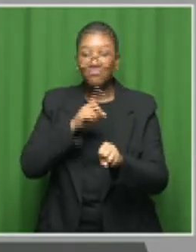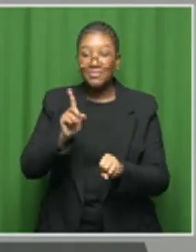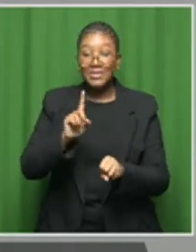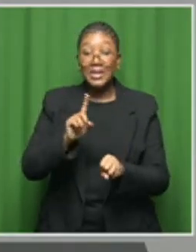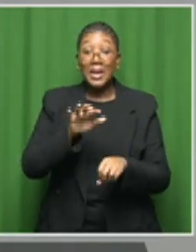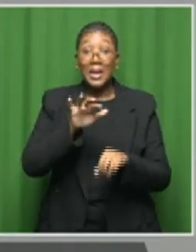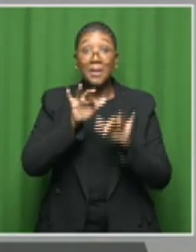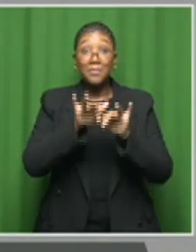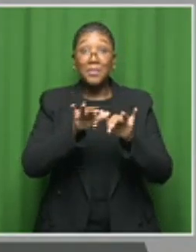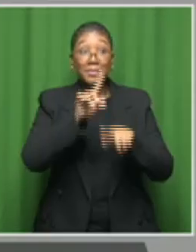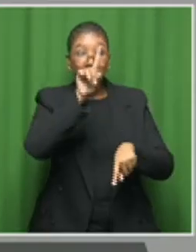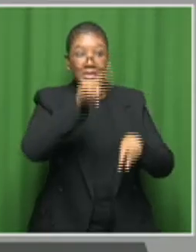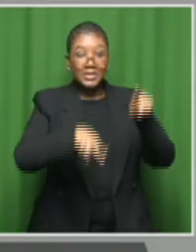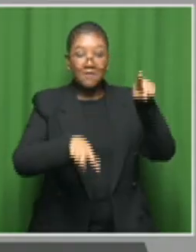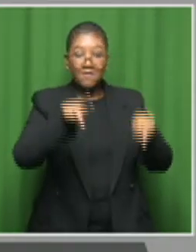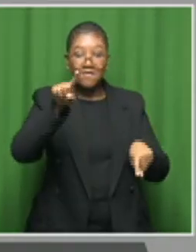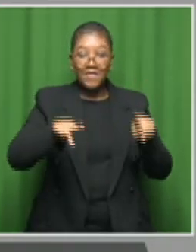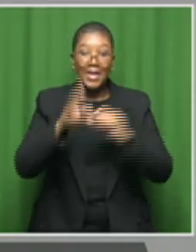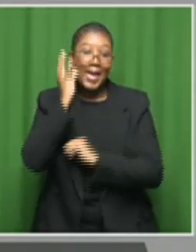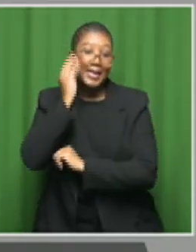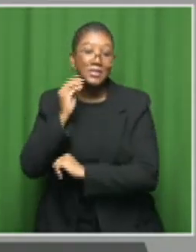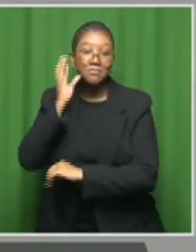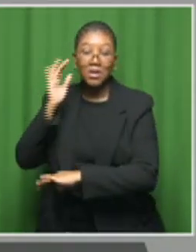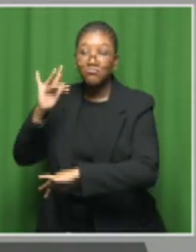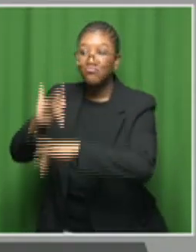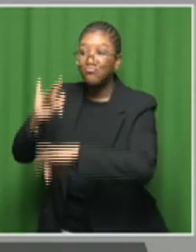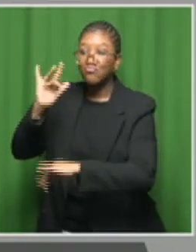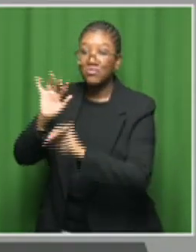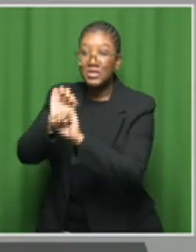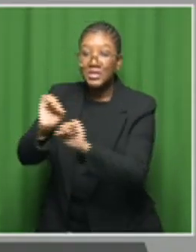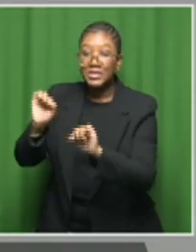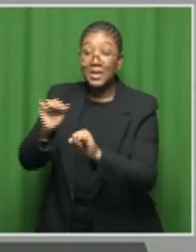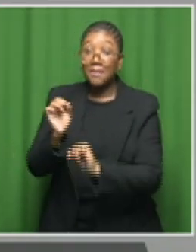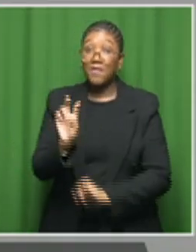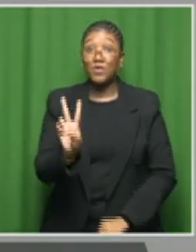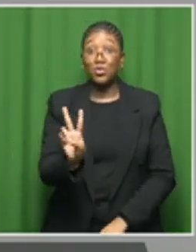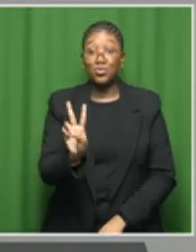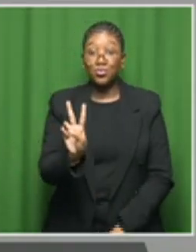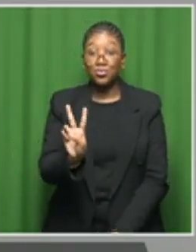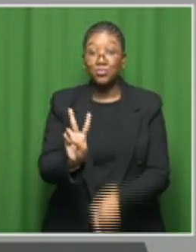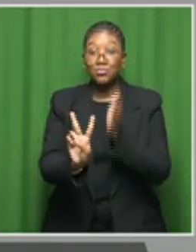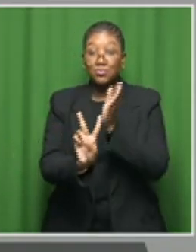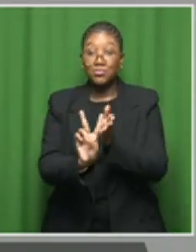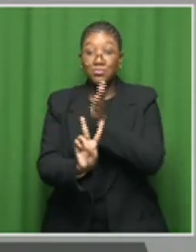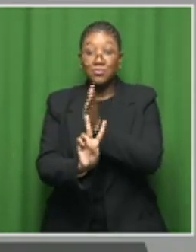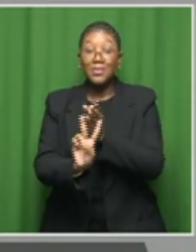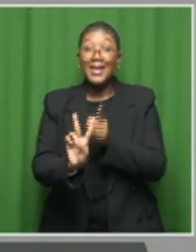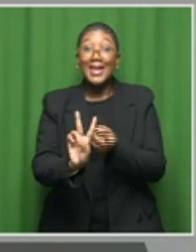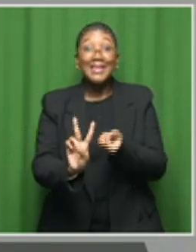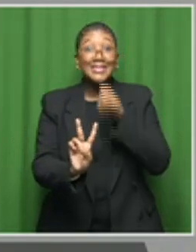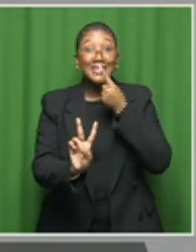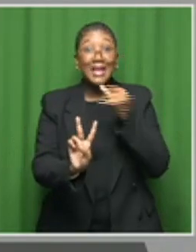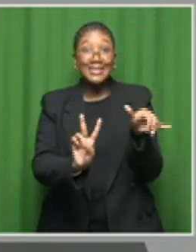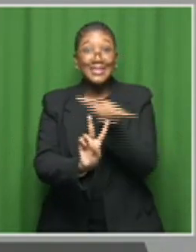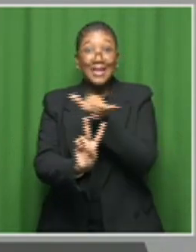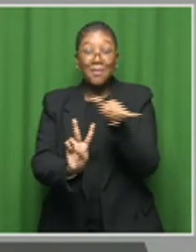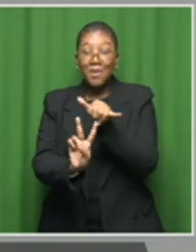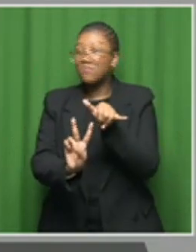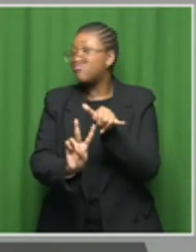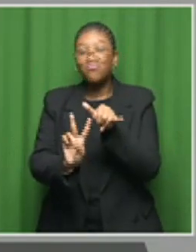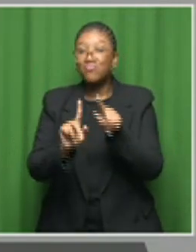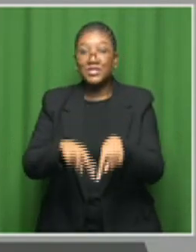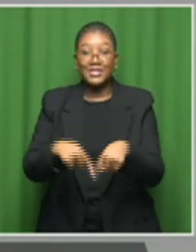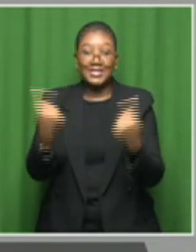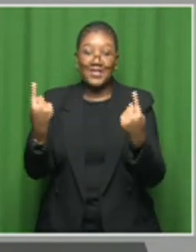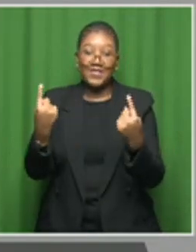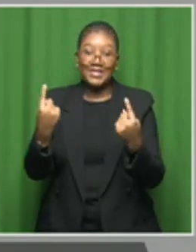present lupus differently. In other words, if two people have lupus, they are on different treatment and there's different side effects,